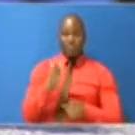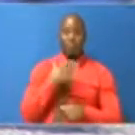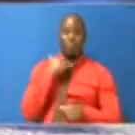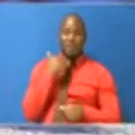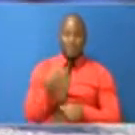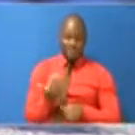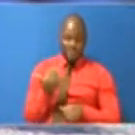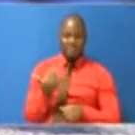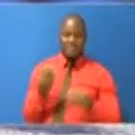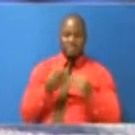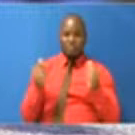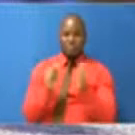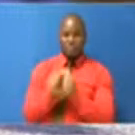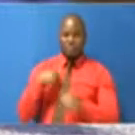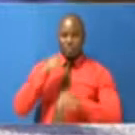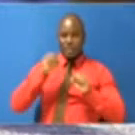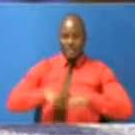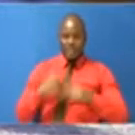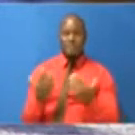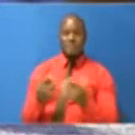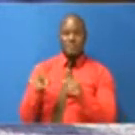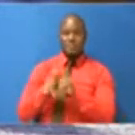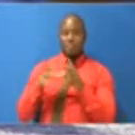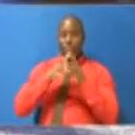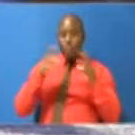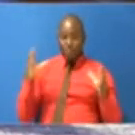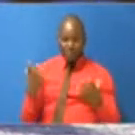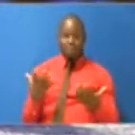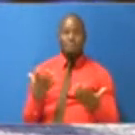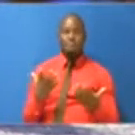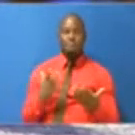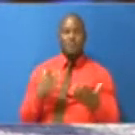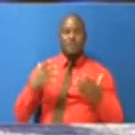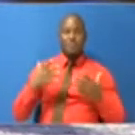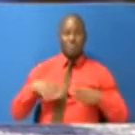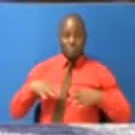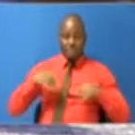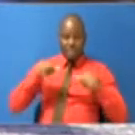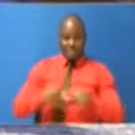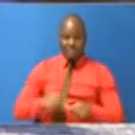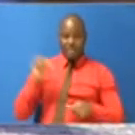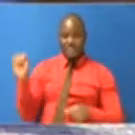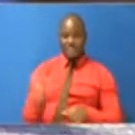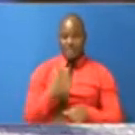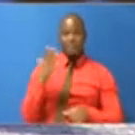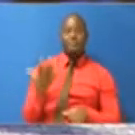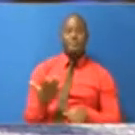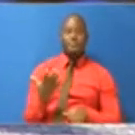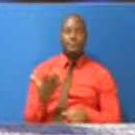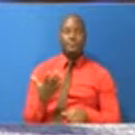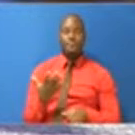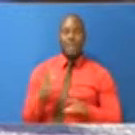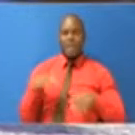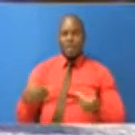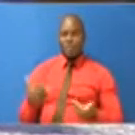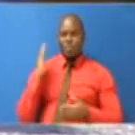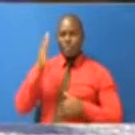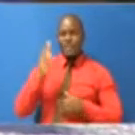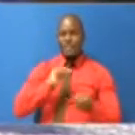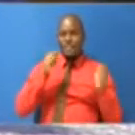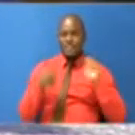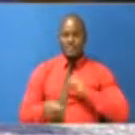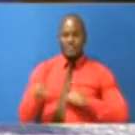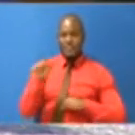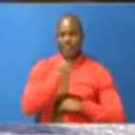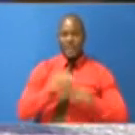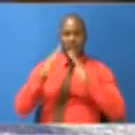want to cover as much as we can and a majority of the populists here living in formal settlement and how are we going to change